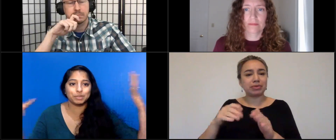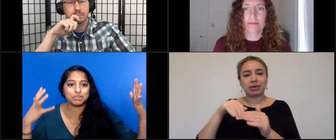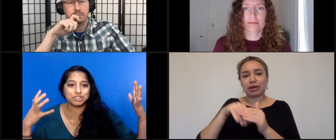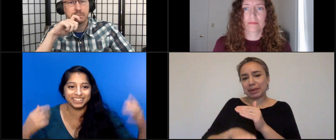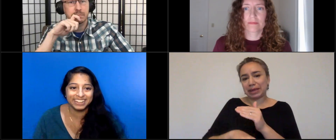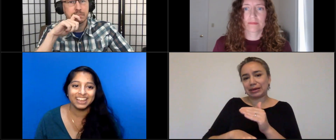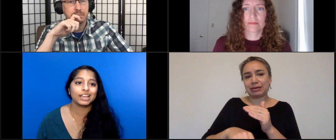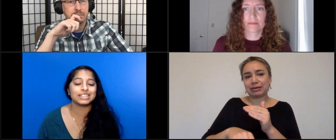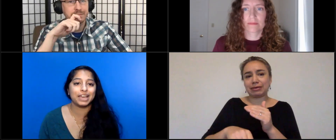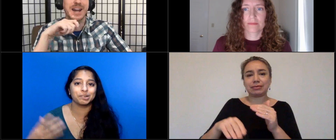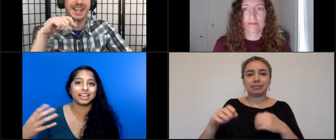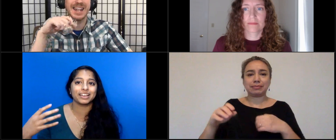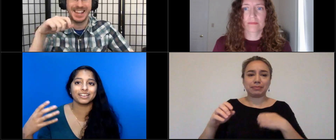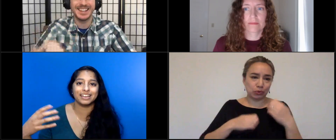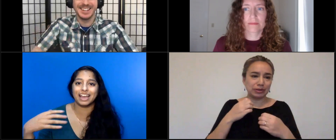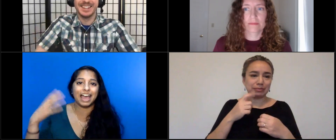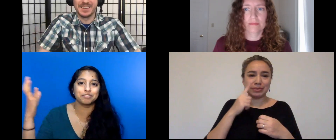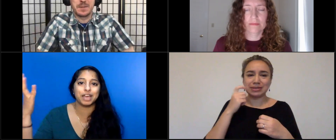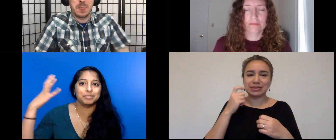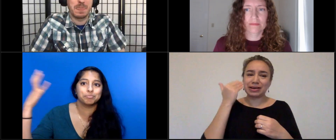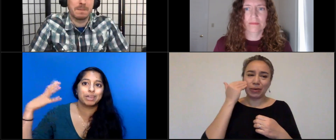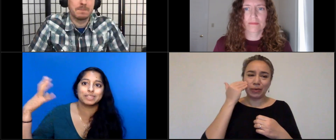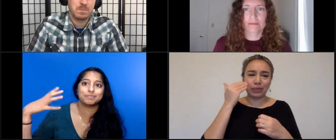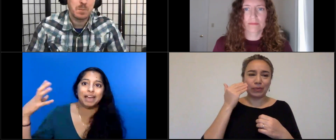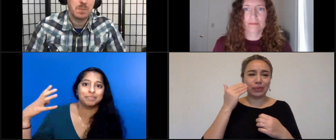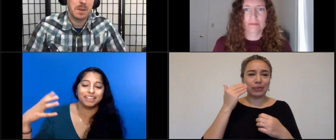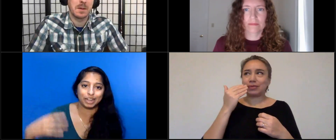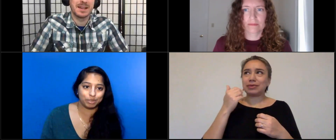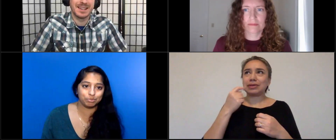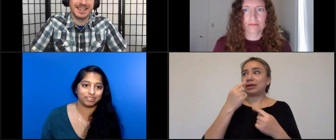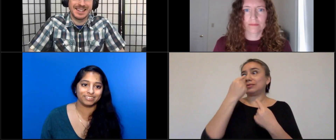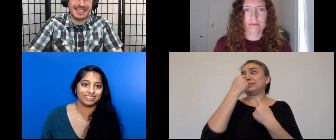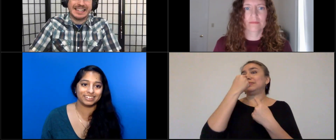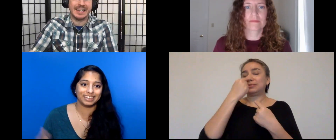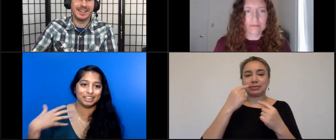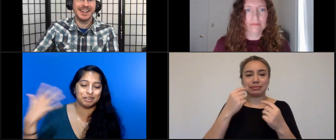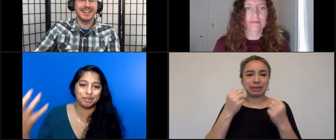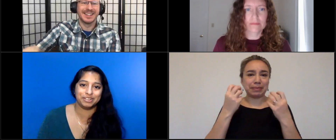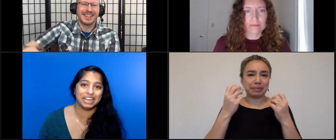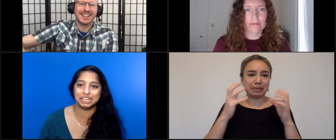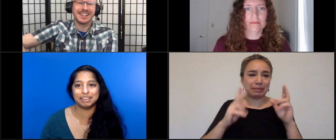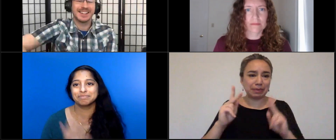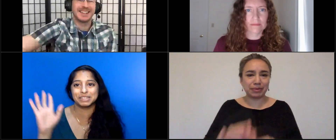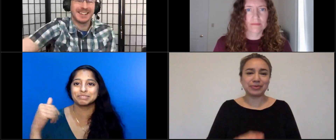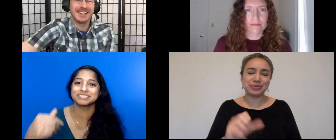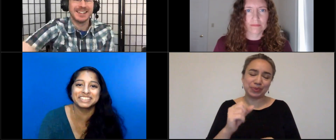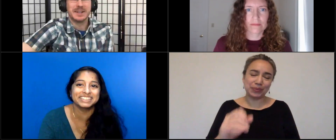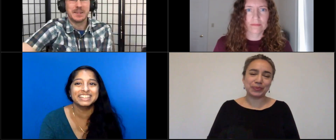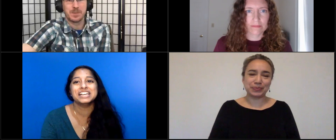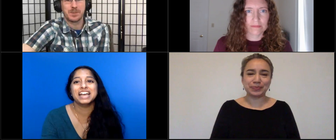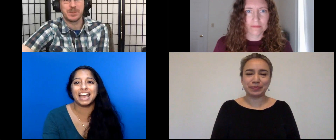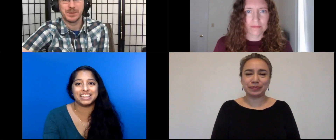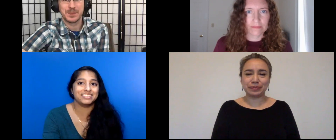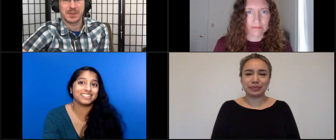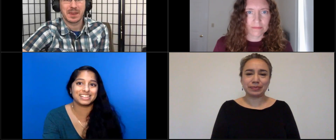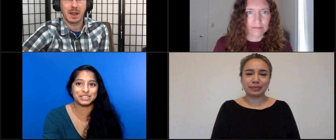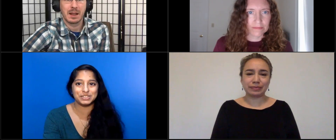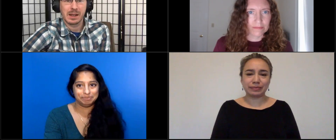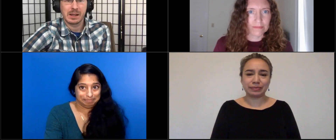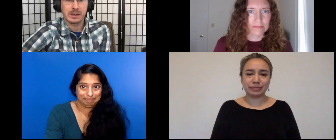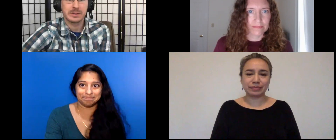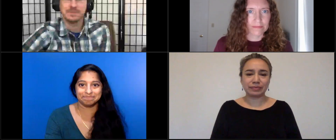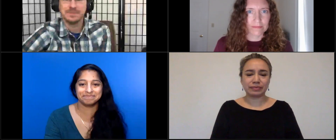sort of emotionally. Because I know like I've gotten put on the spot by a lot of people. So I